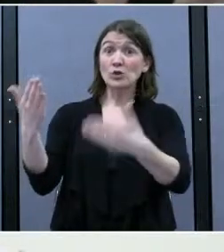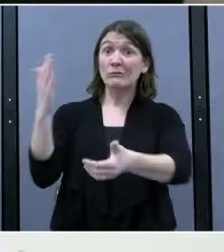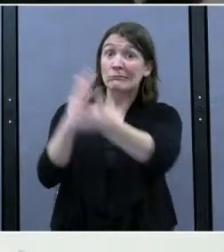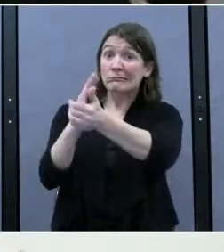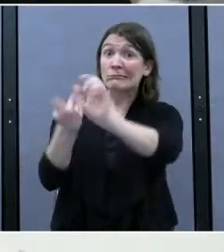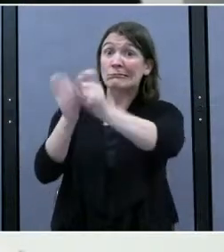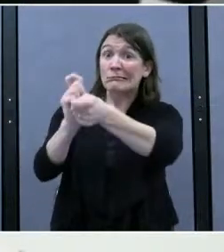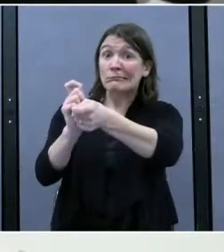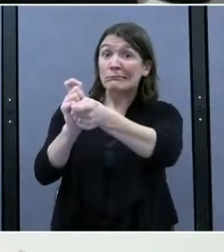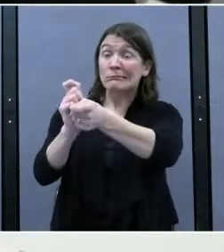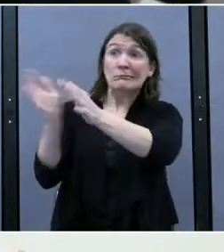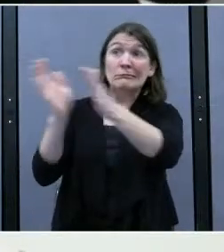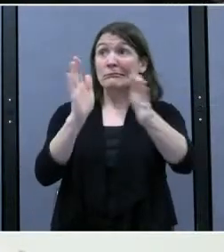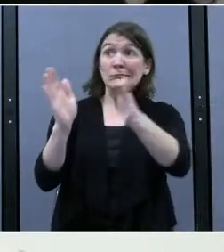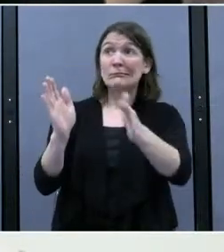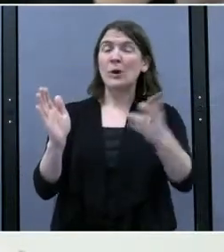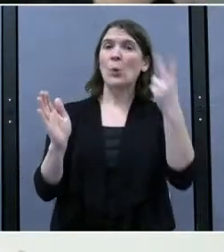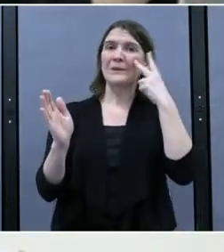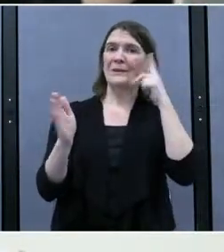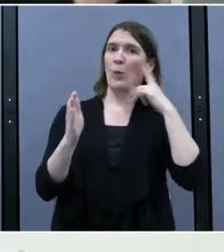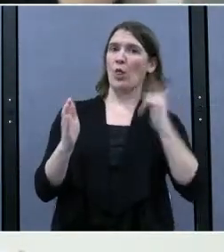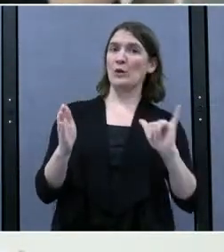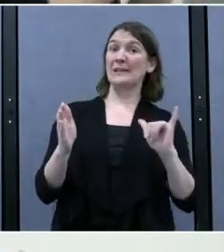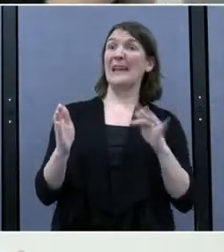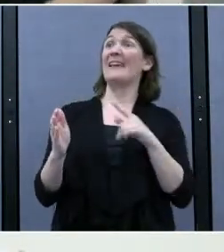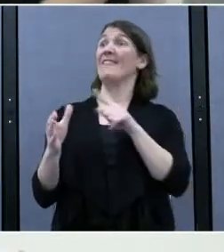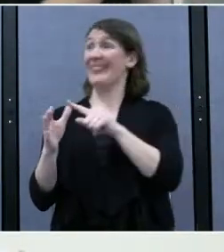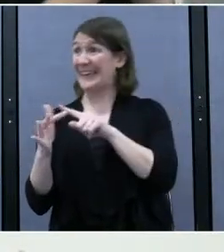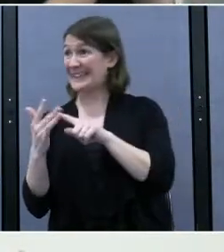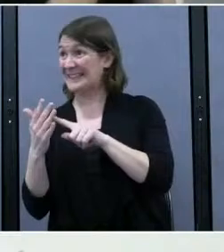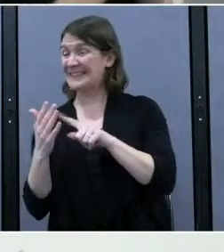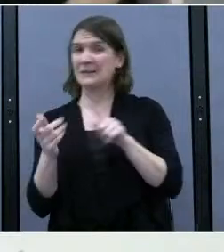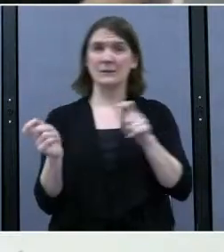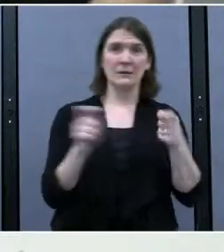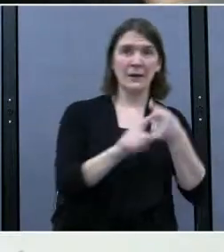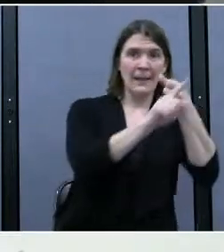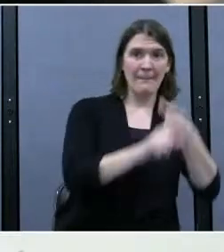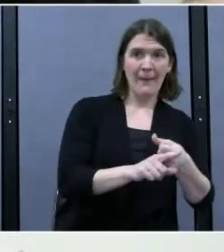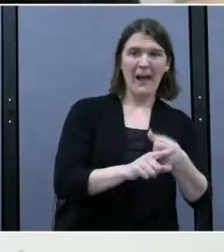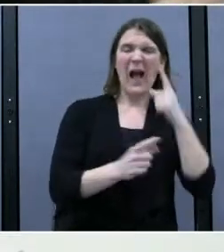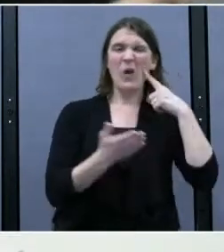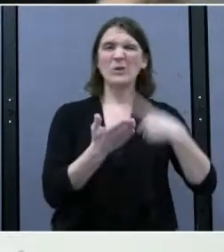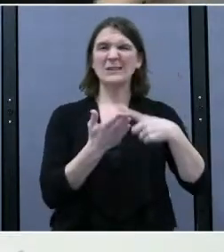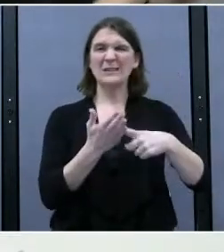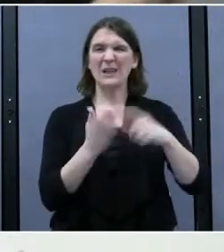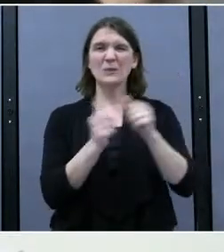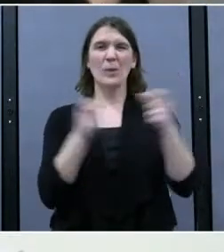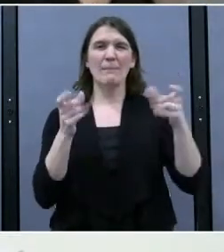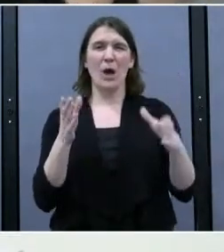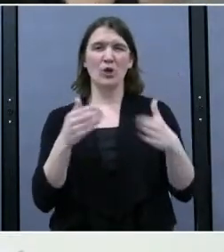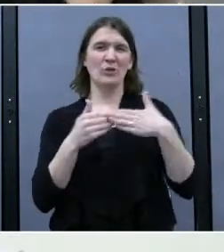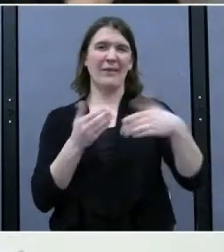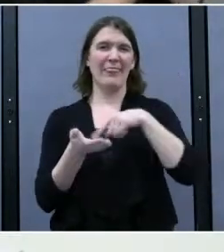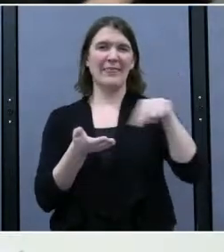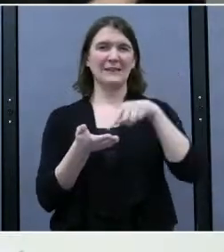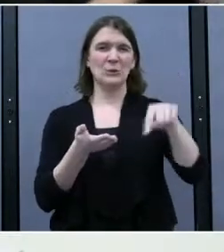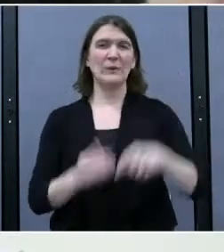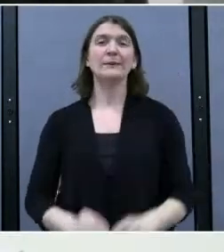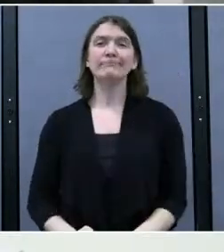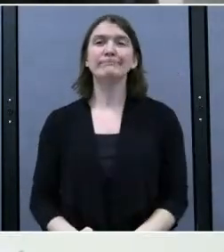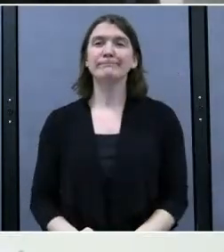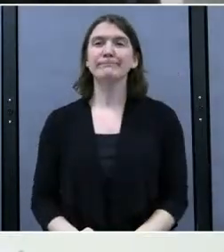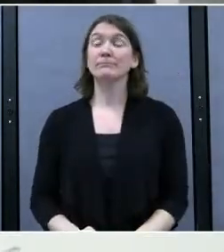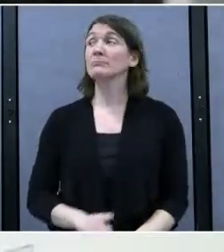to discuss the procedure for that with the moderator between now and town meeting. Thanks, Bob. Thank